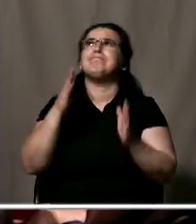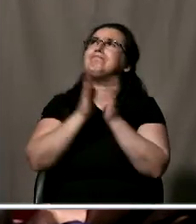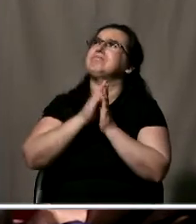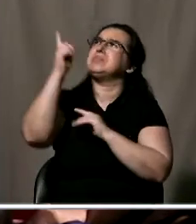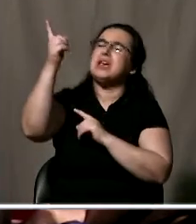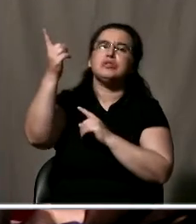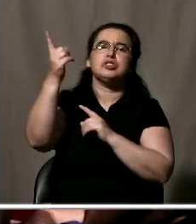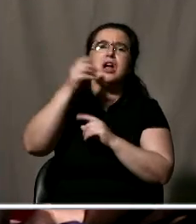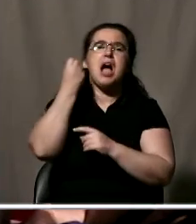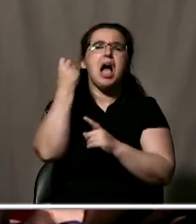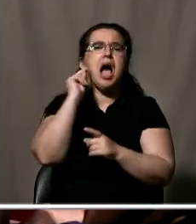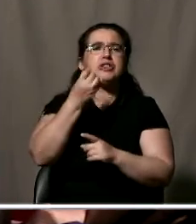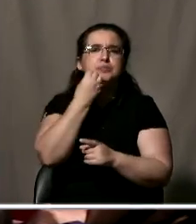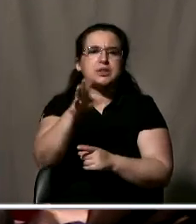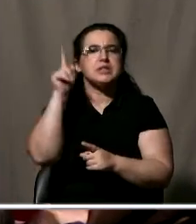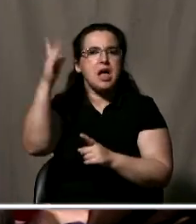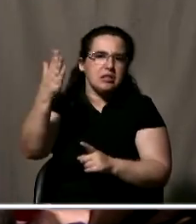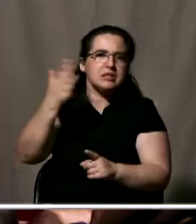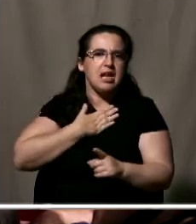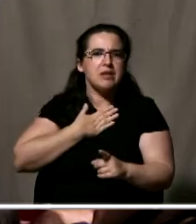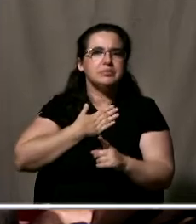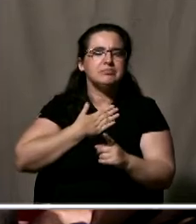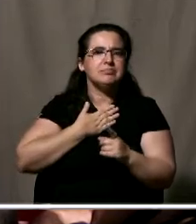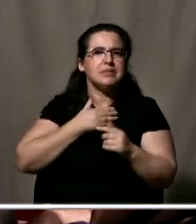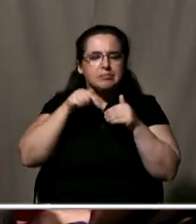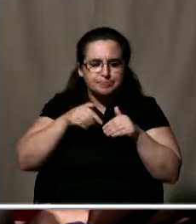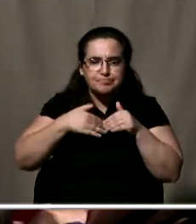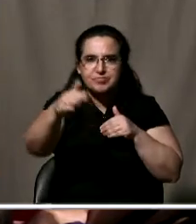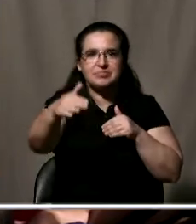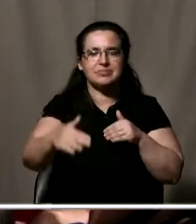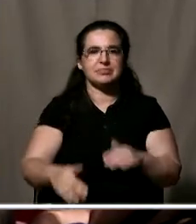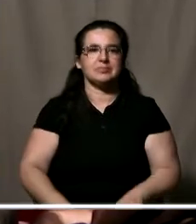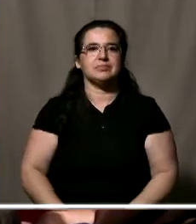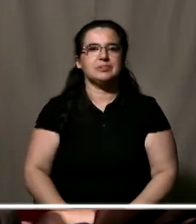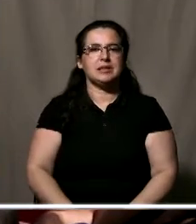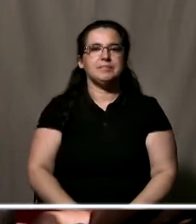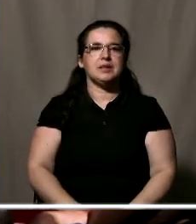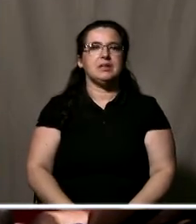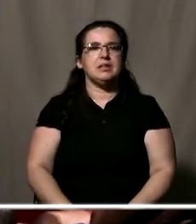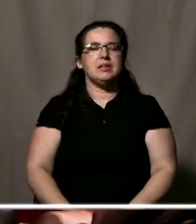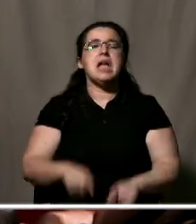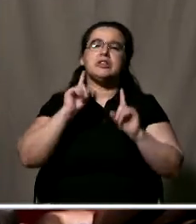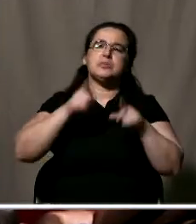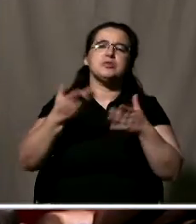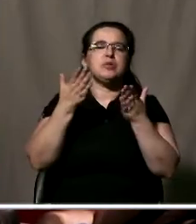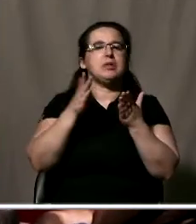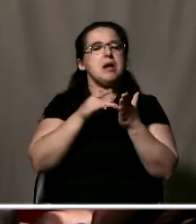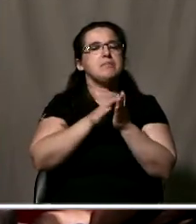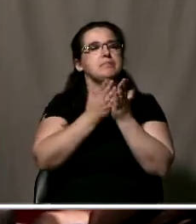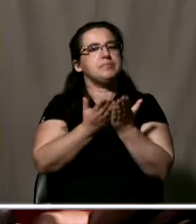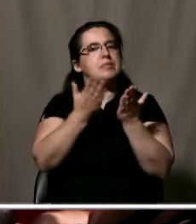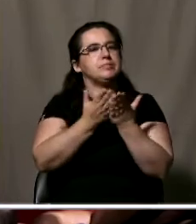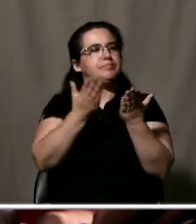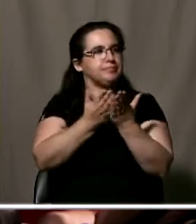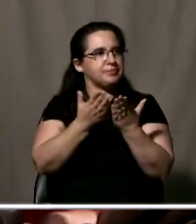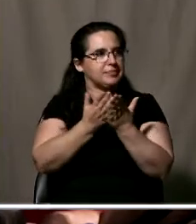anos, recompensarei os anos. He began to study again. Ele começou a estudar a Bíblia he had outra dropped vez. Out of school. Ele